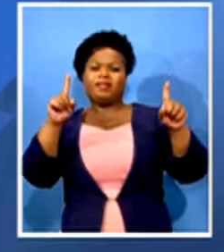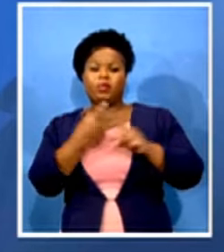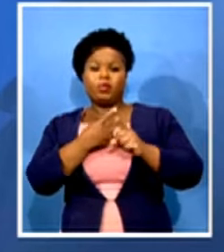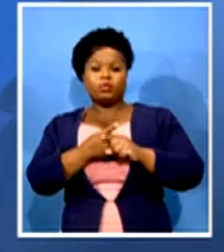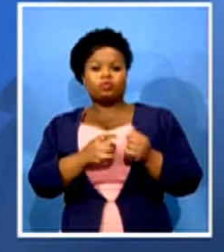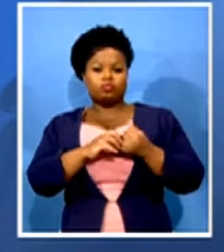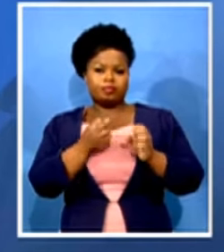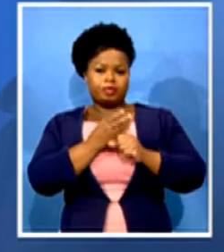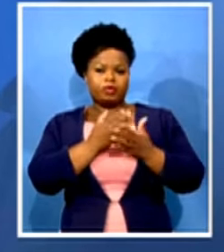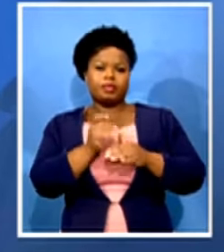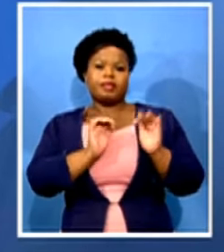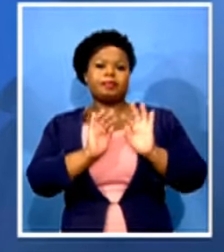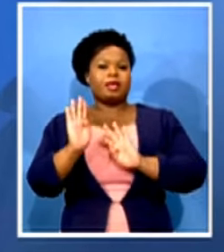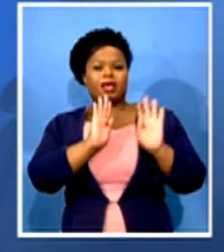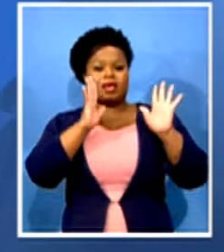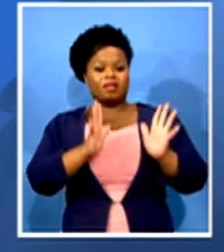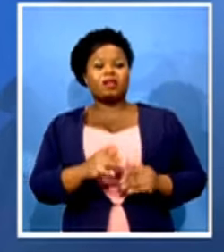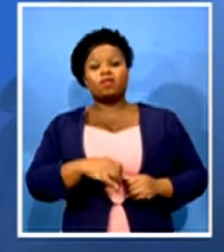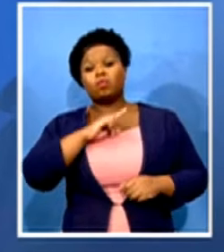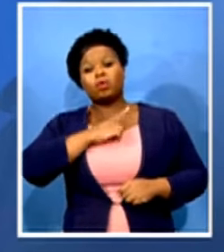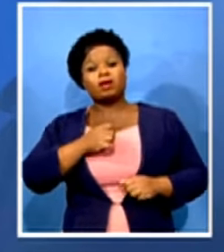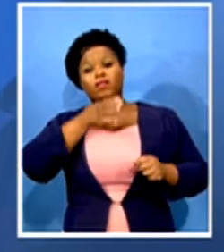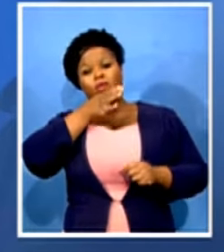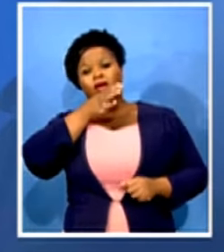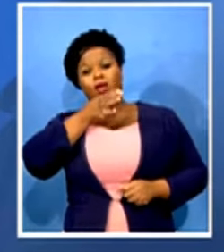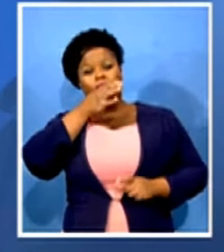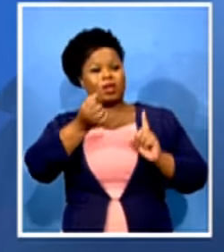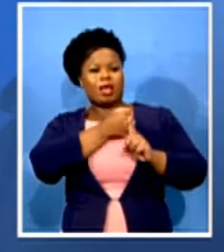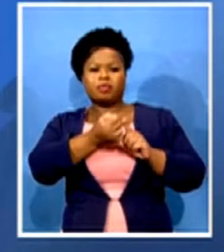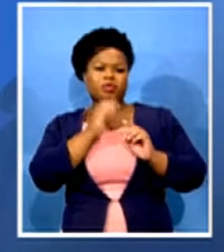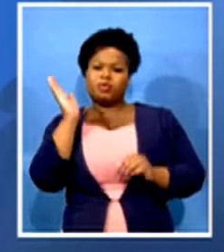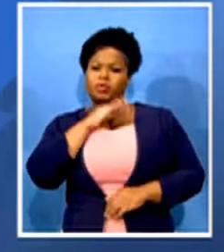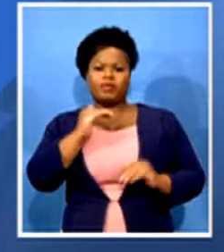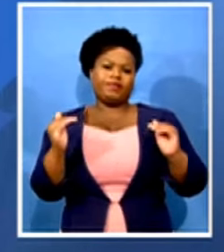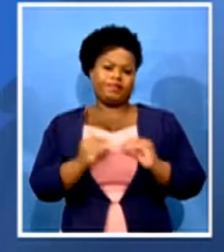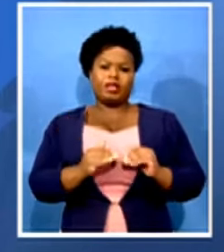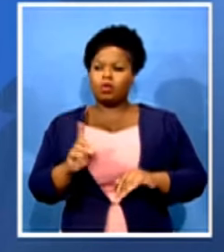abuse is not fair to be putting it onerous on the restaurants or to be